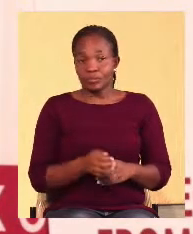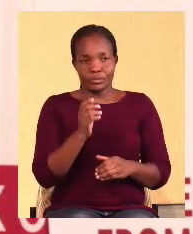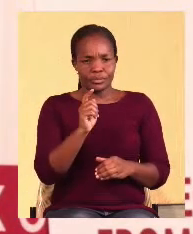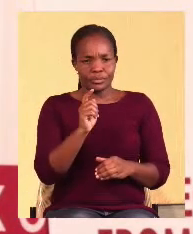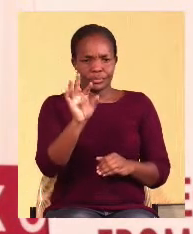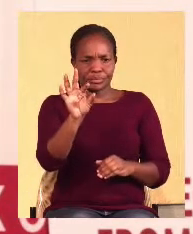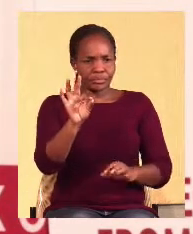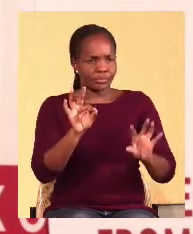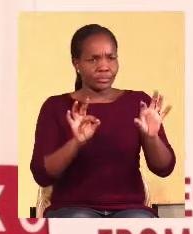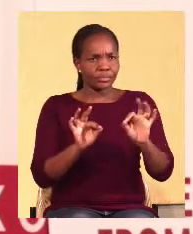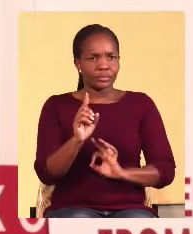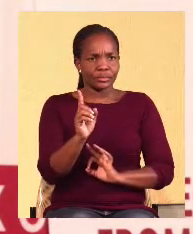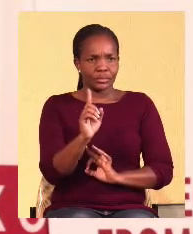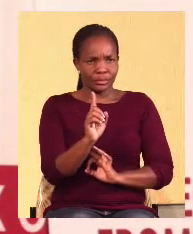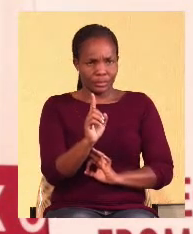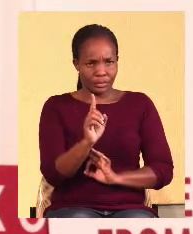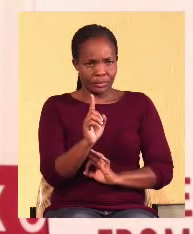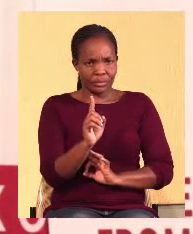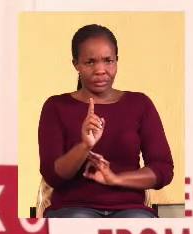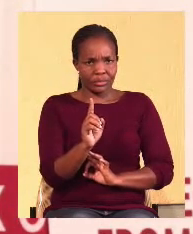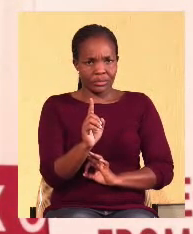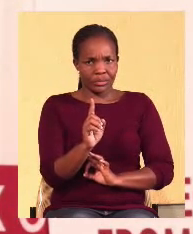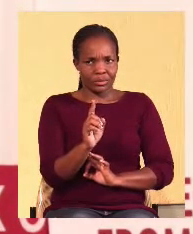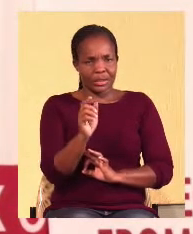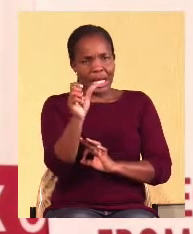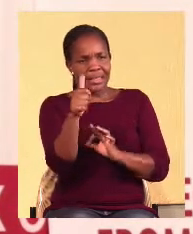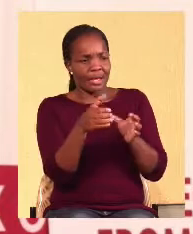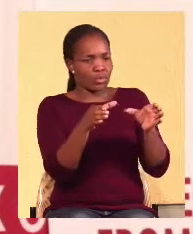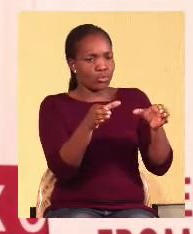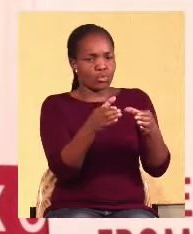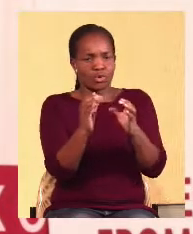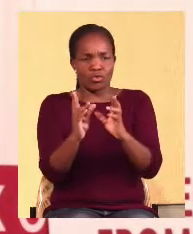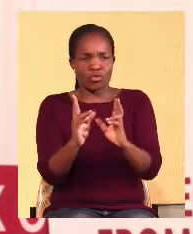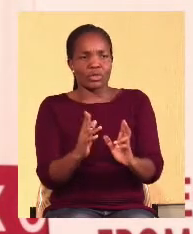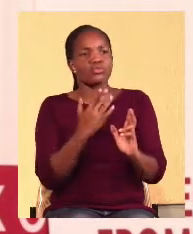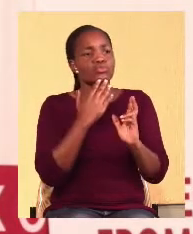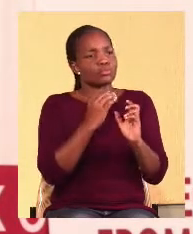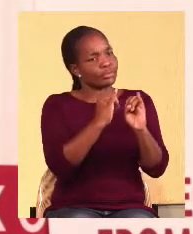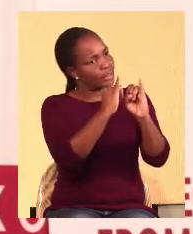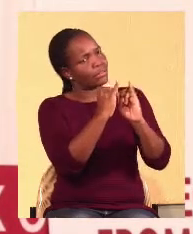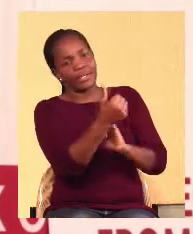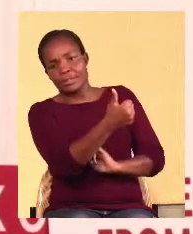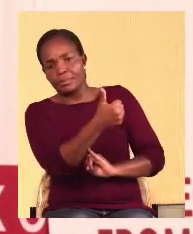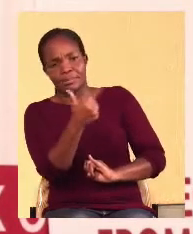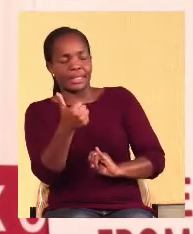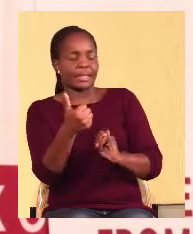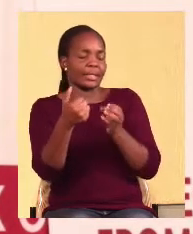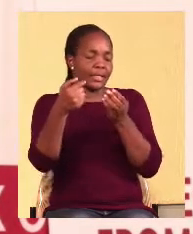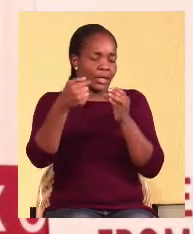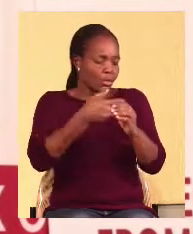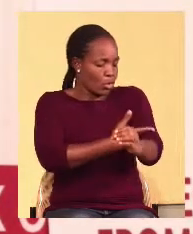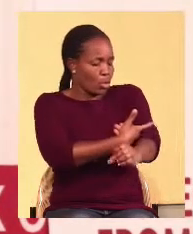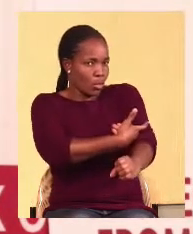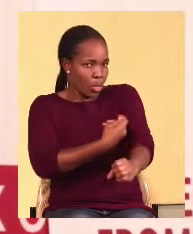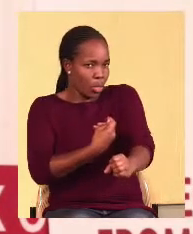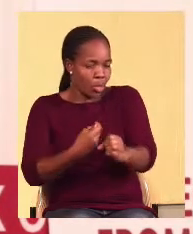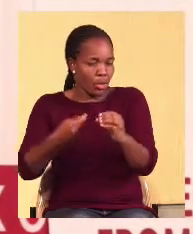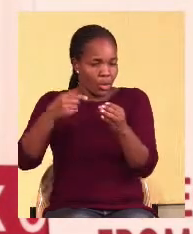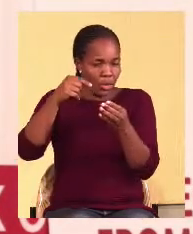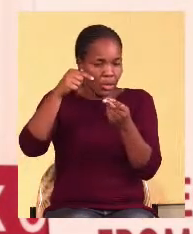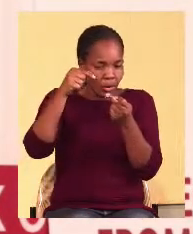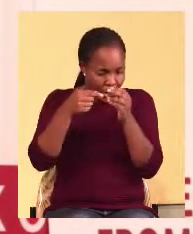identify more and more a group of people who will be tested, and